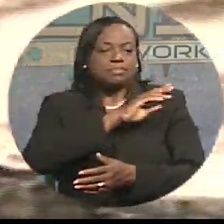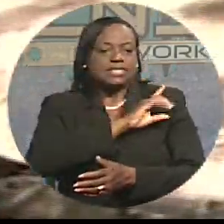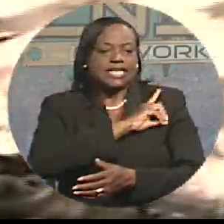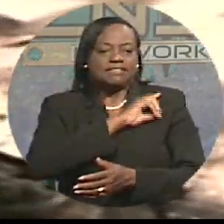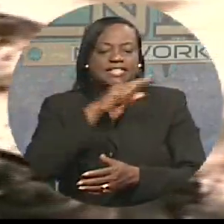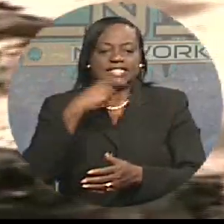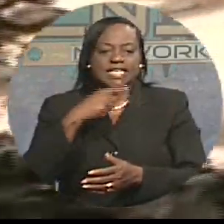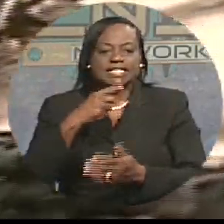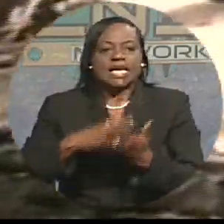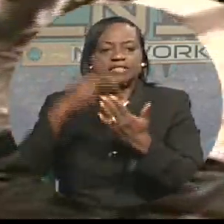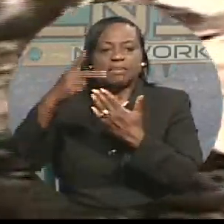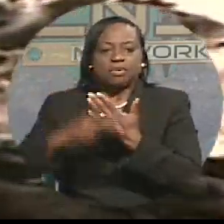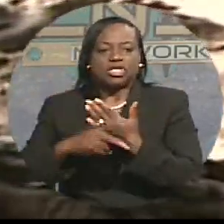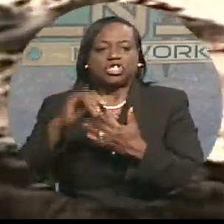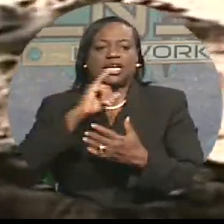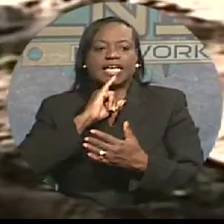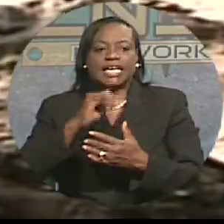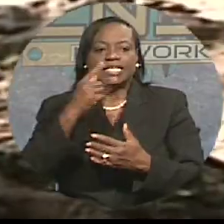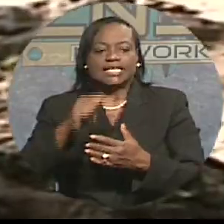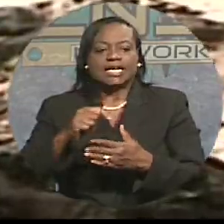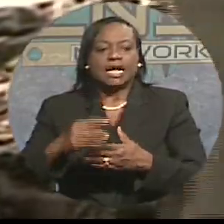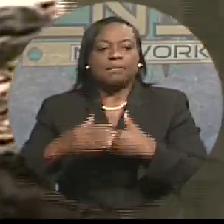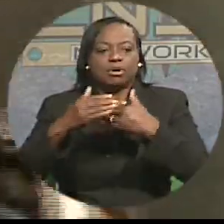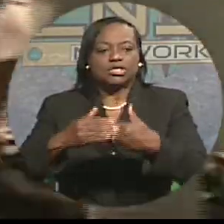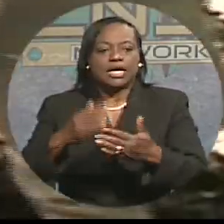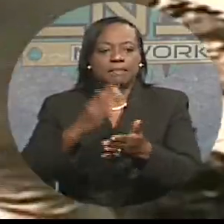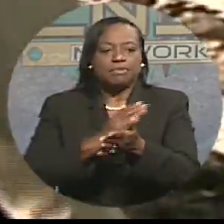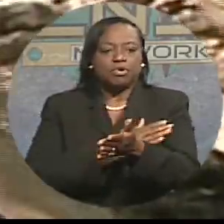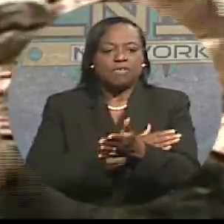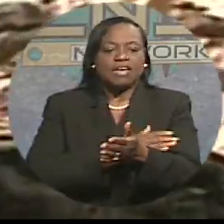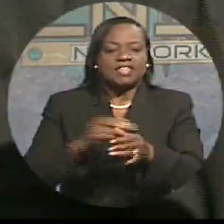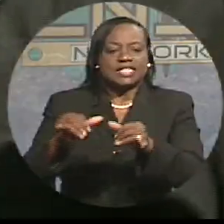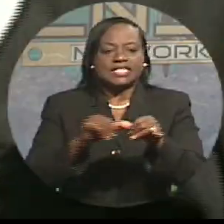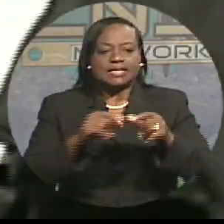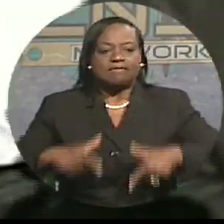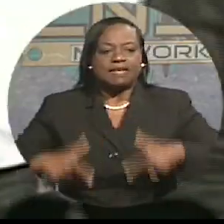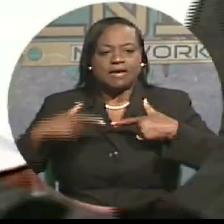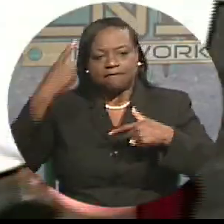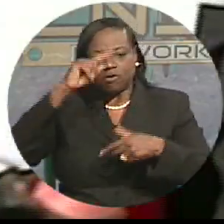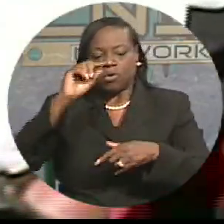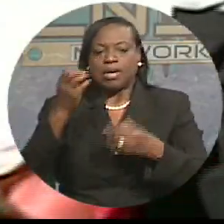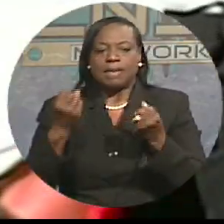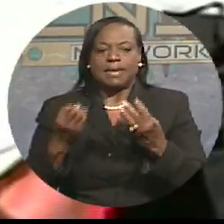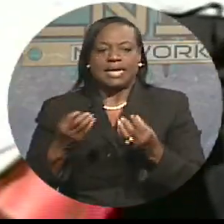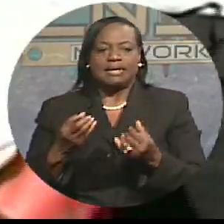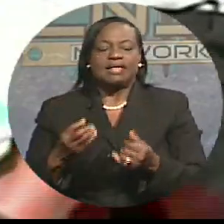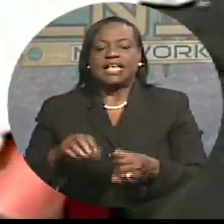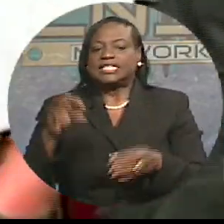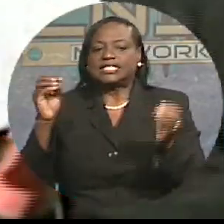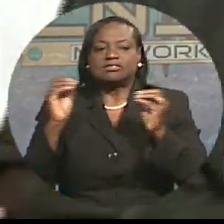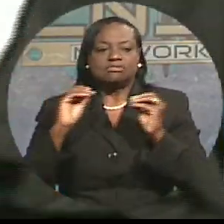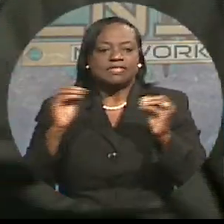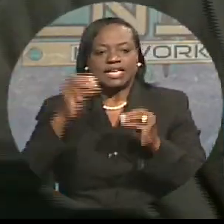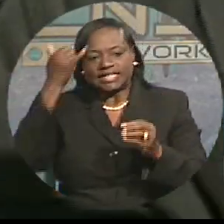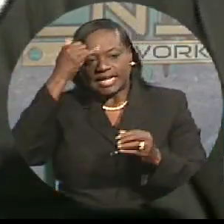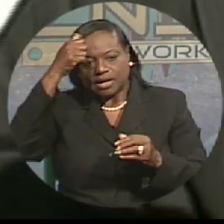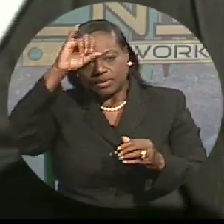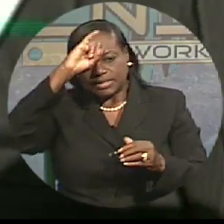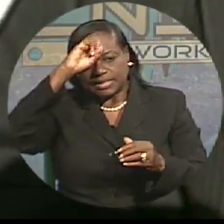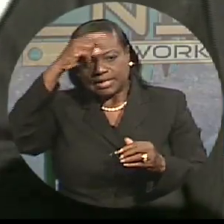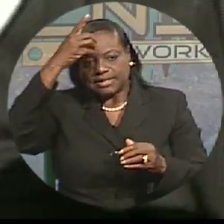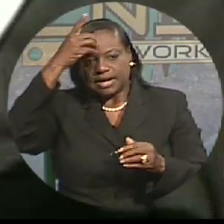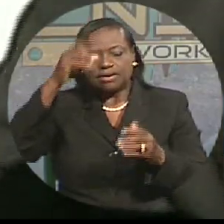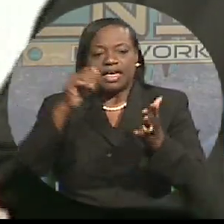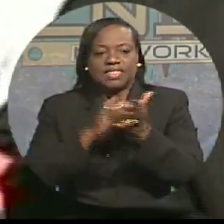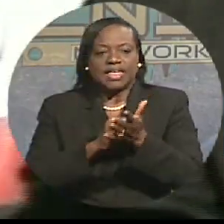systematic and strategic approach that should improve the standard of living for many. Now, there's no doubt that a person's surroundings really